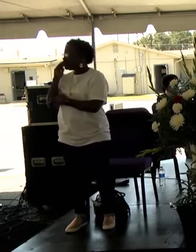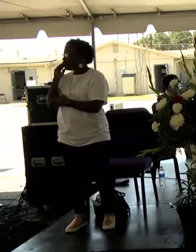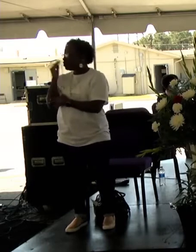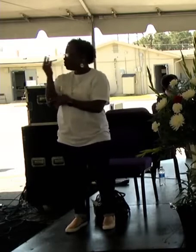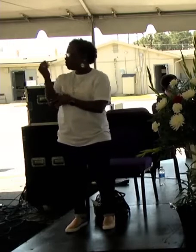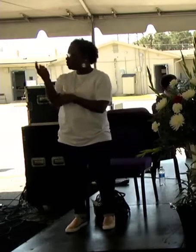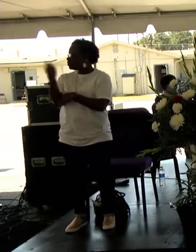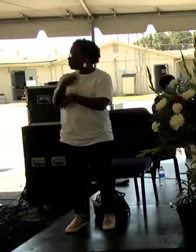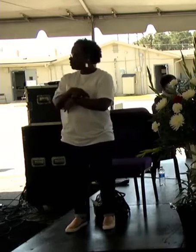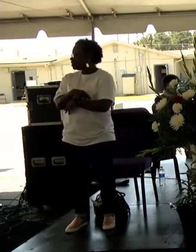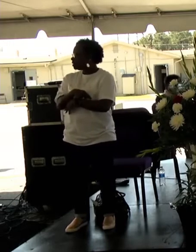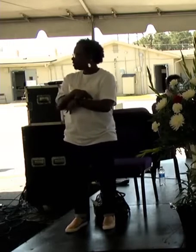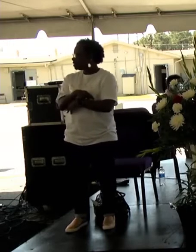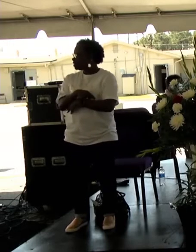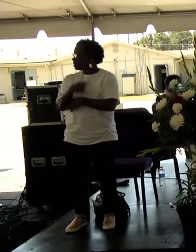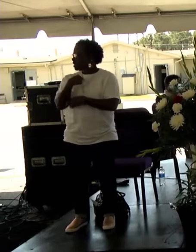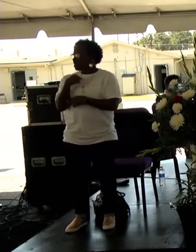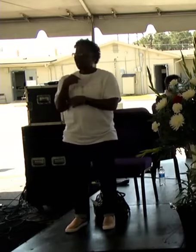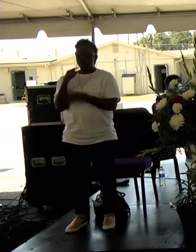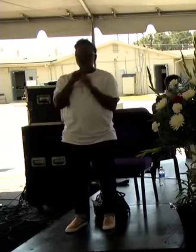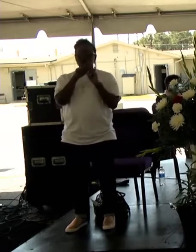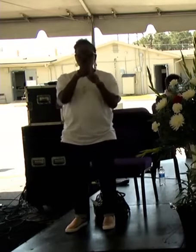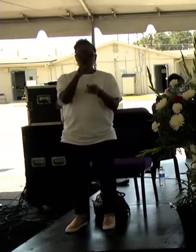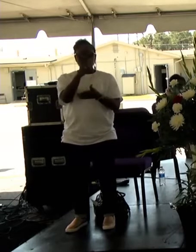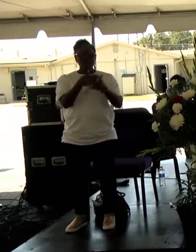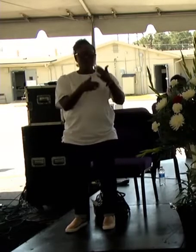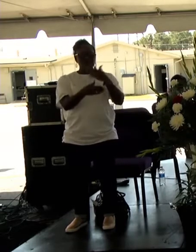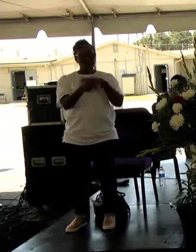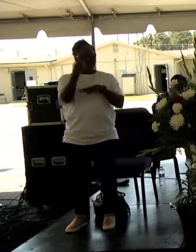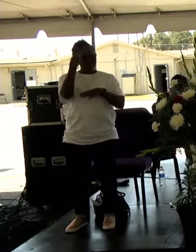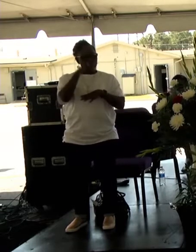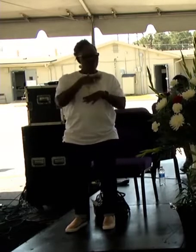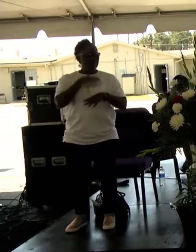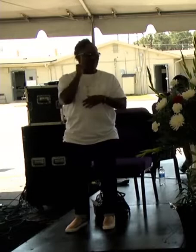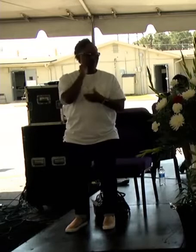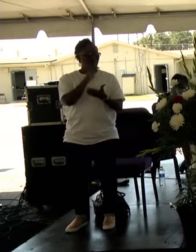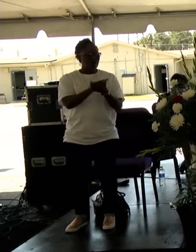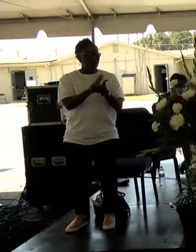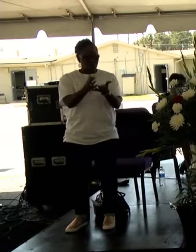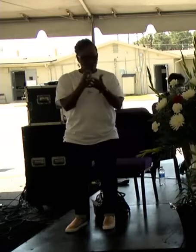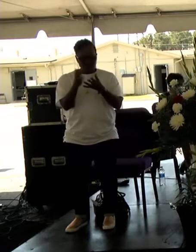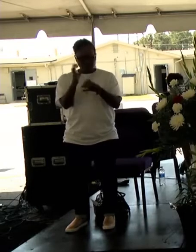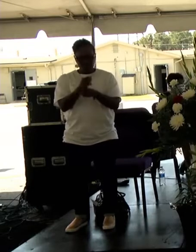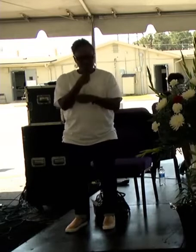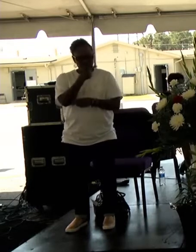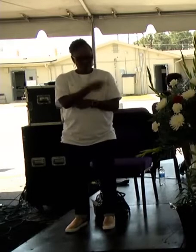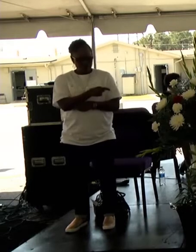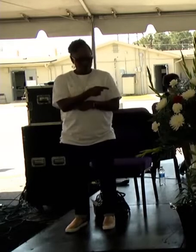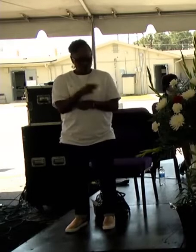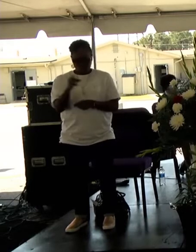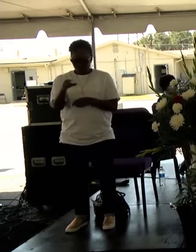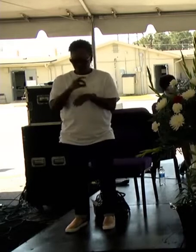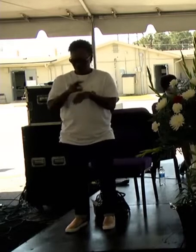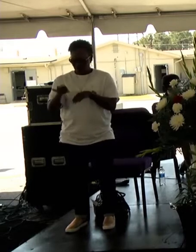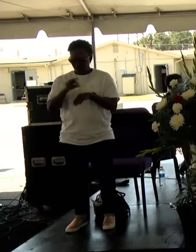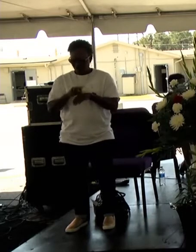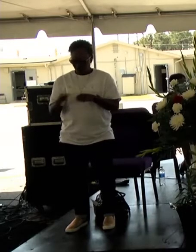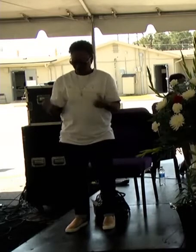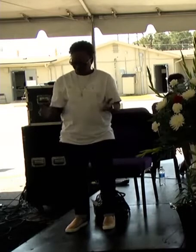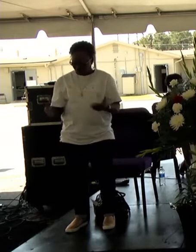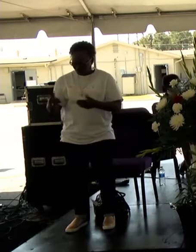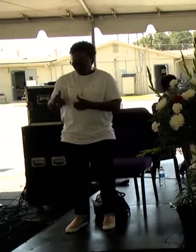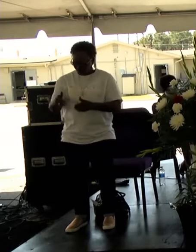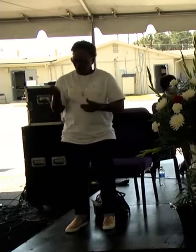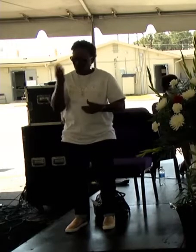few days ago, I ordered something for my wife. I wanted to get her a foot massage tub. I wanted her